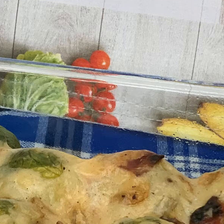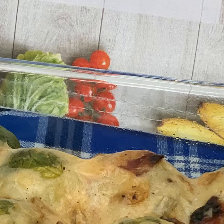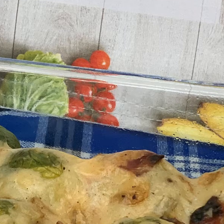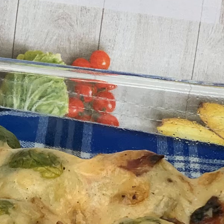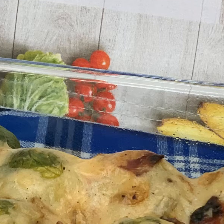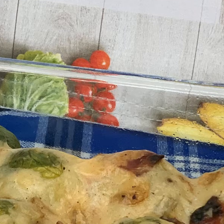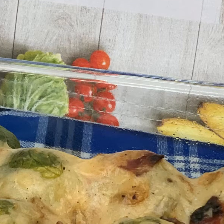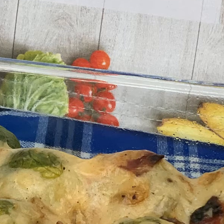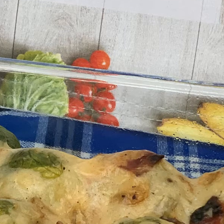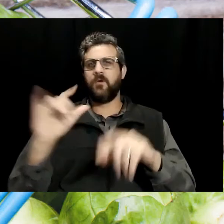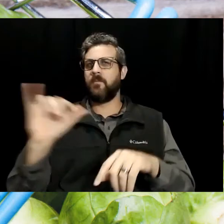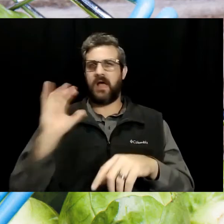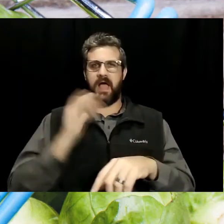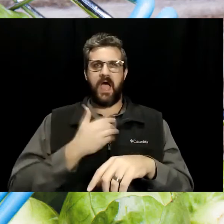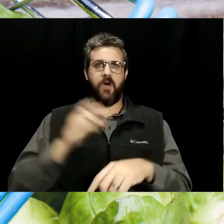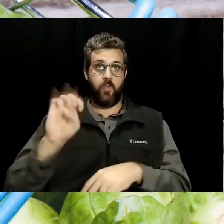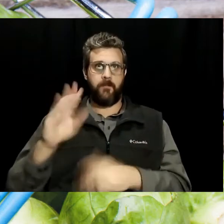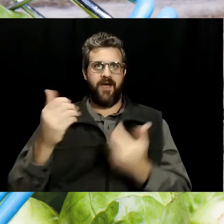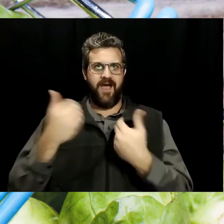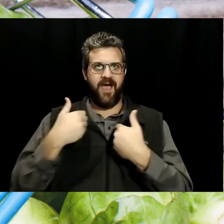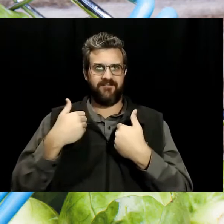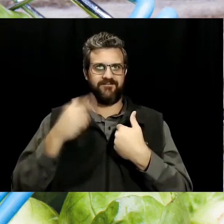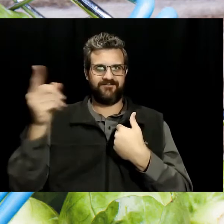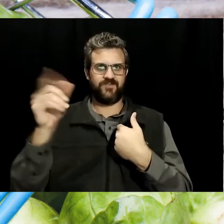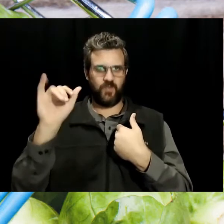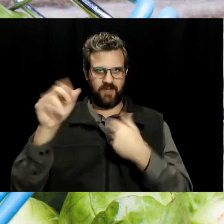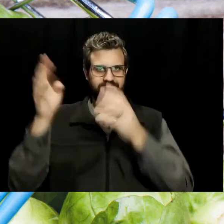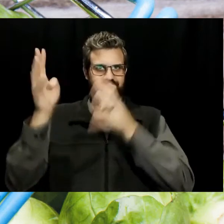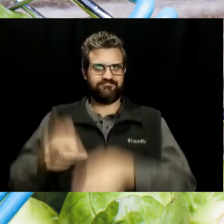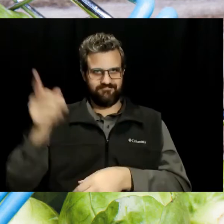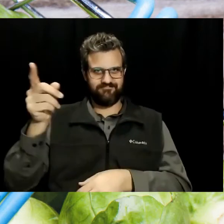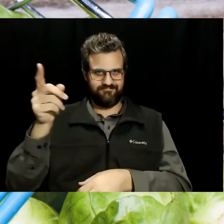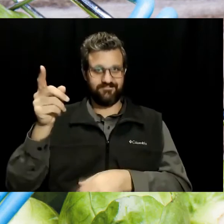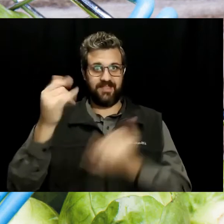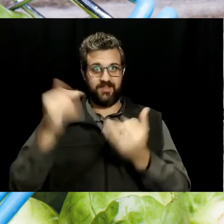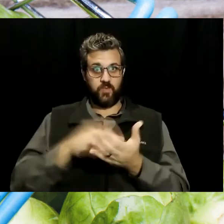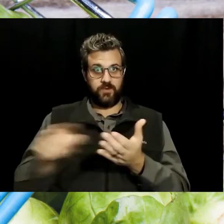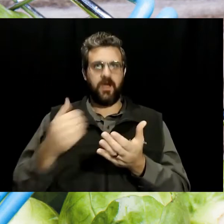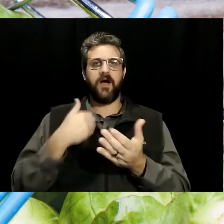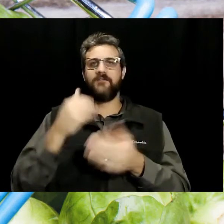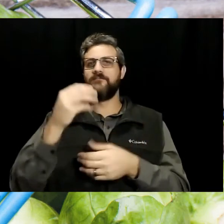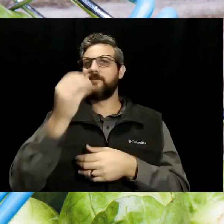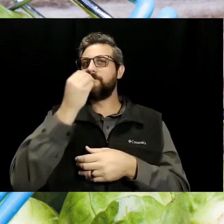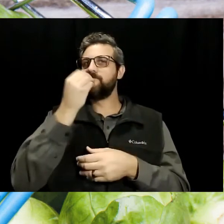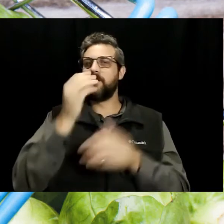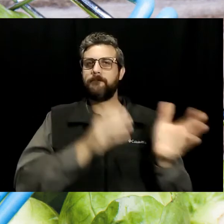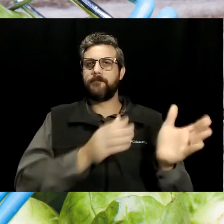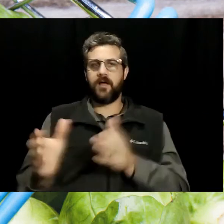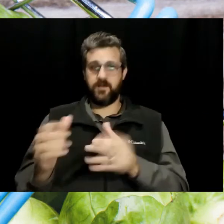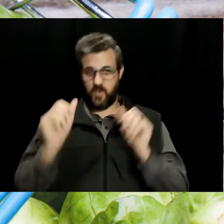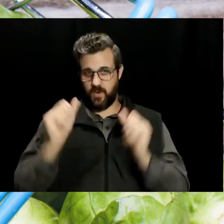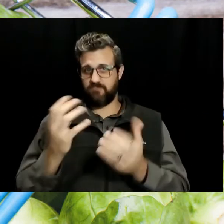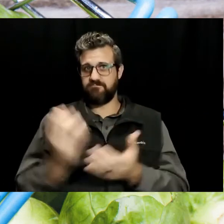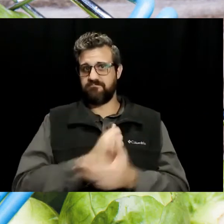on our website, which I'll talk about in a second, as well as in this meal plan that we're featuring this week. But if you wanted to take a quick picture, you